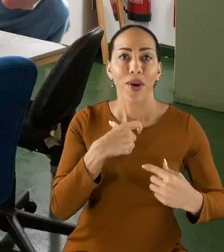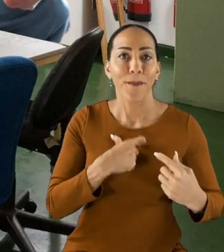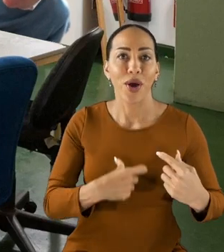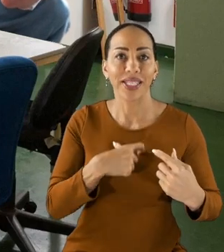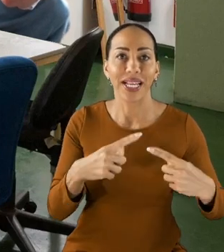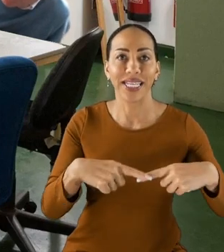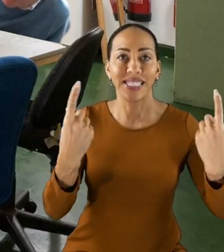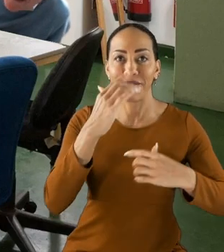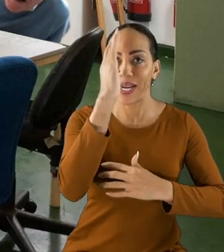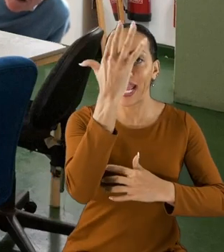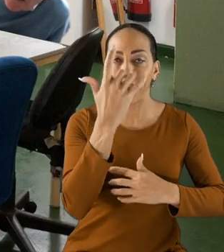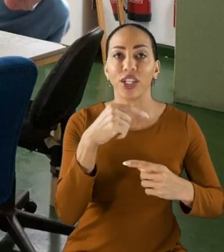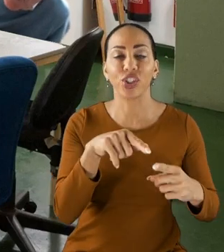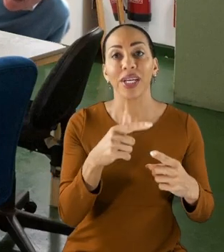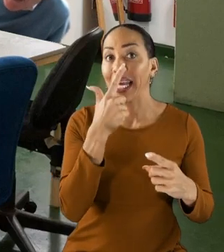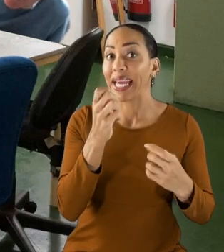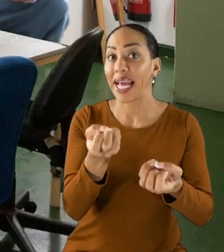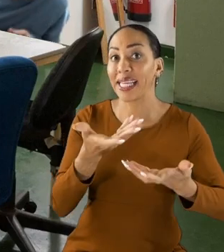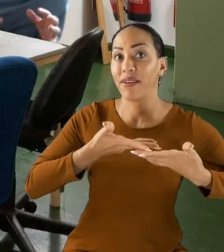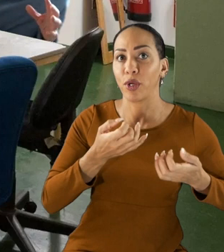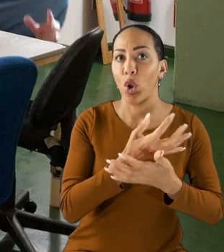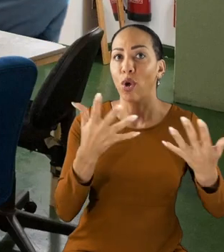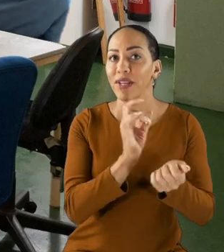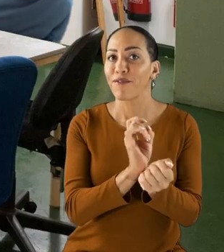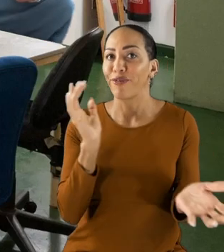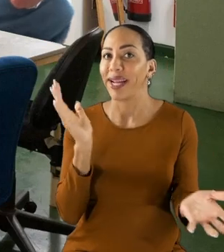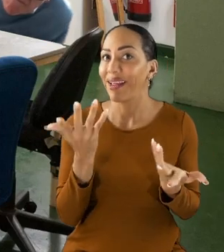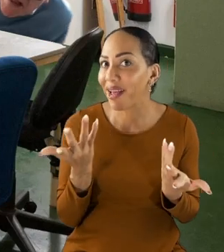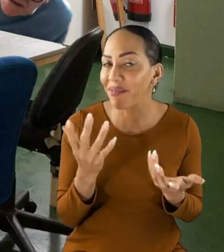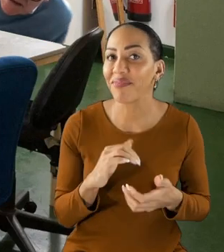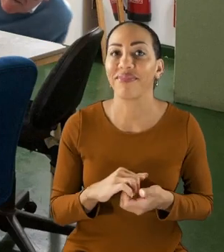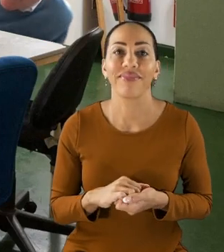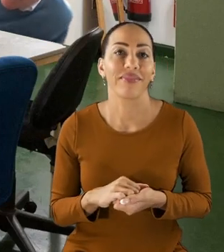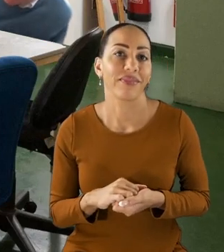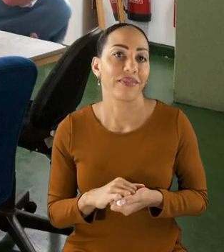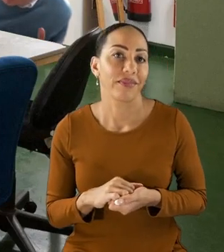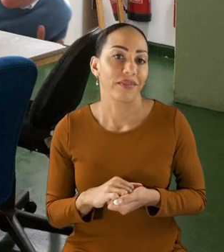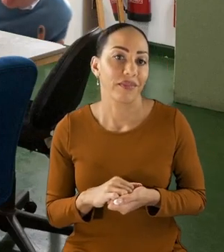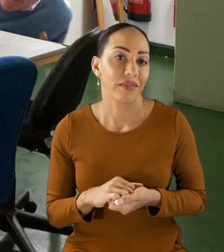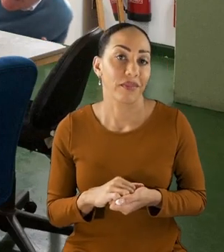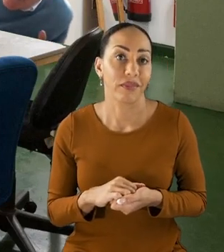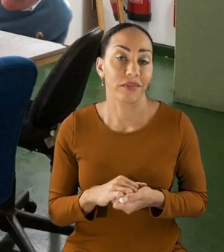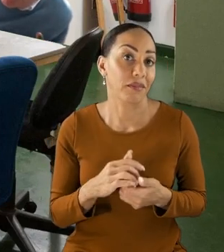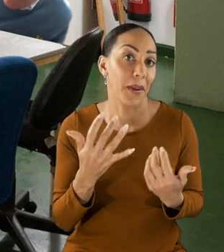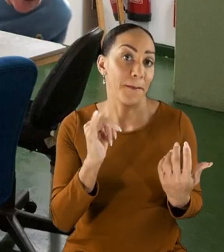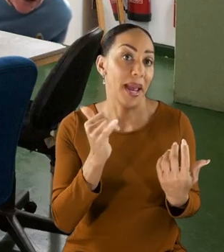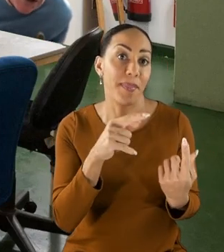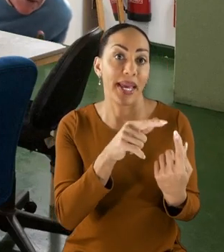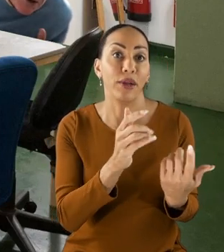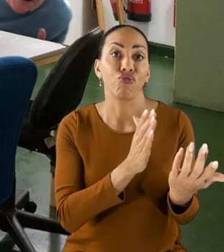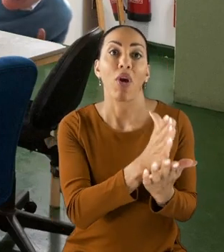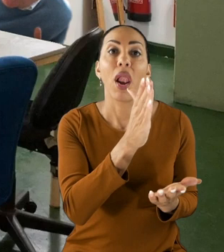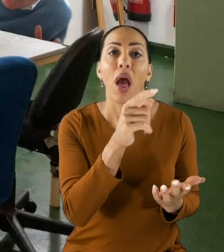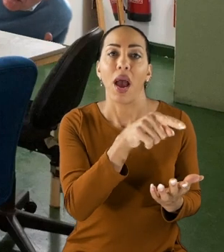give more freedom to people who are, if you like, severely impaired in their